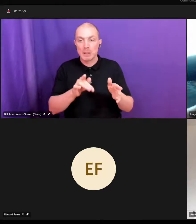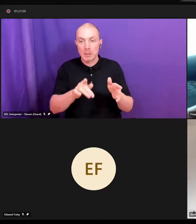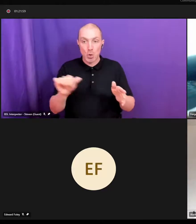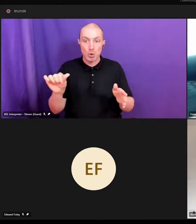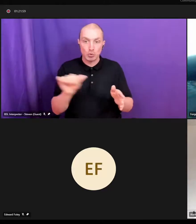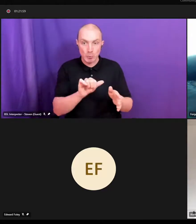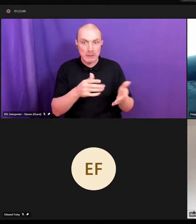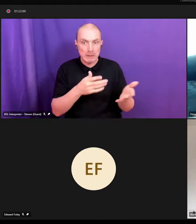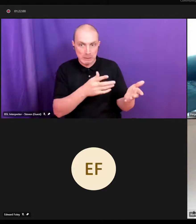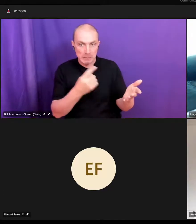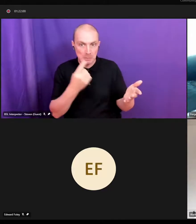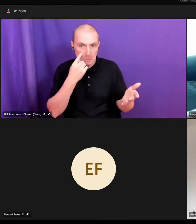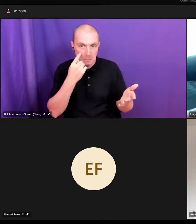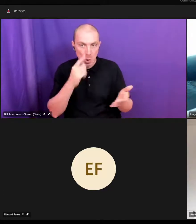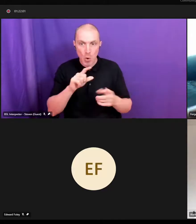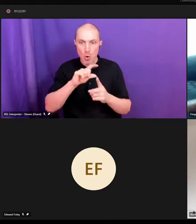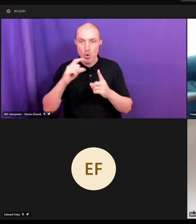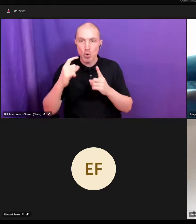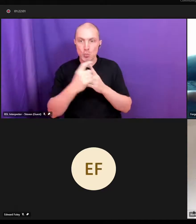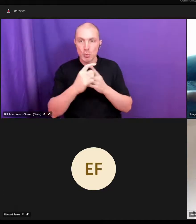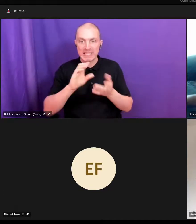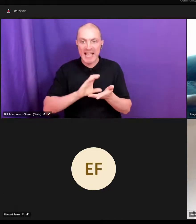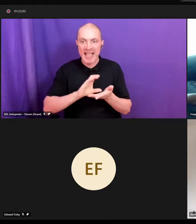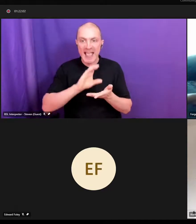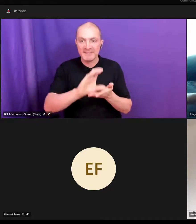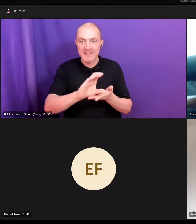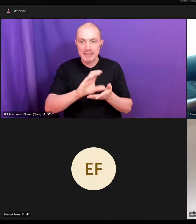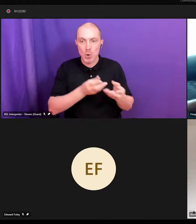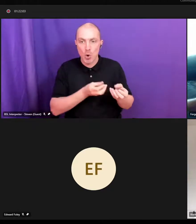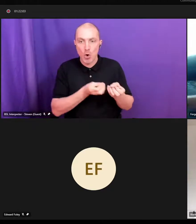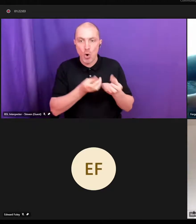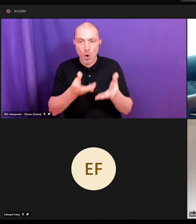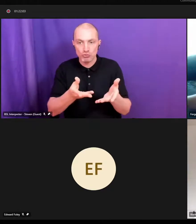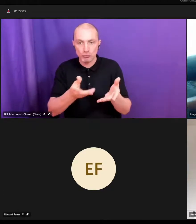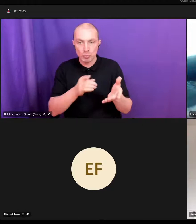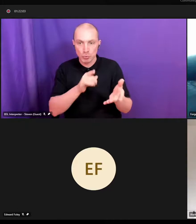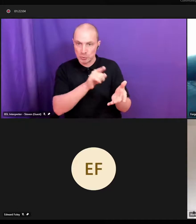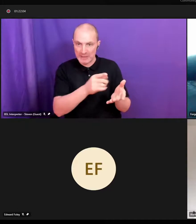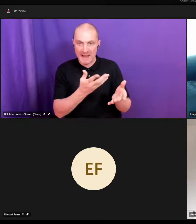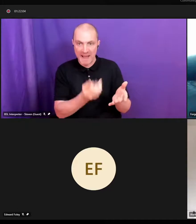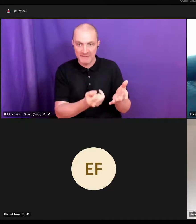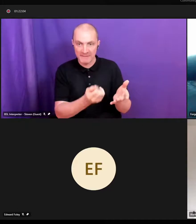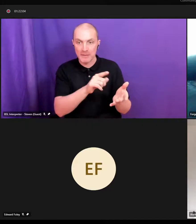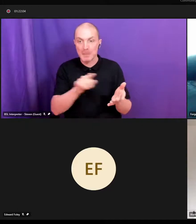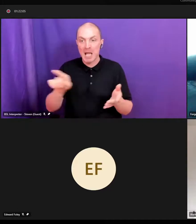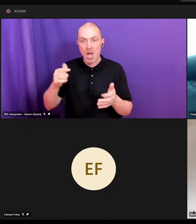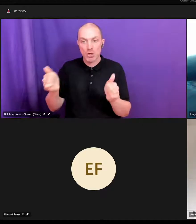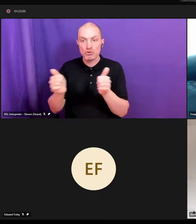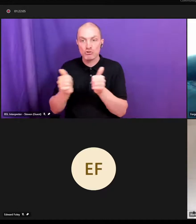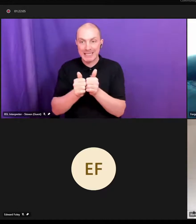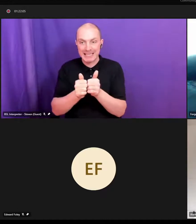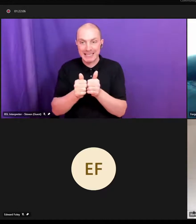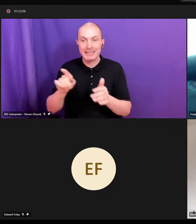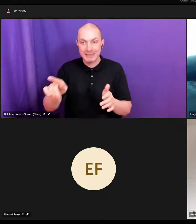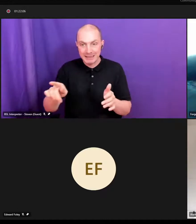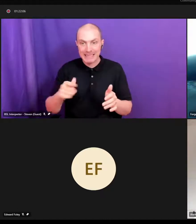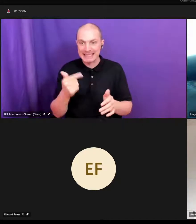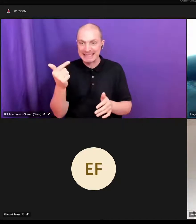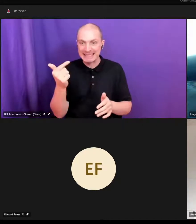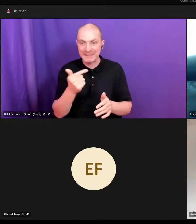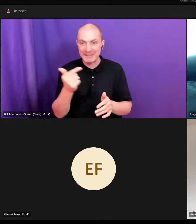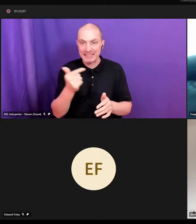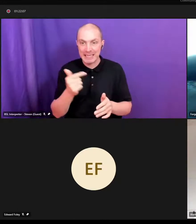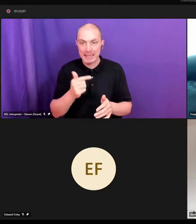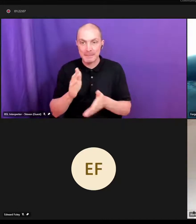their community investment contribution. And just I agree with Margaret. I mean, 17 is low, and it comes up.